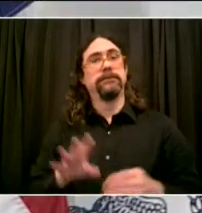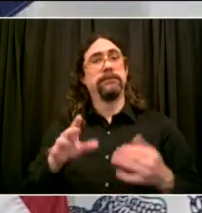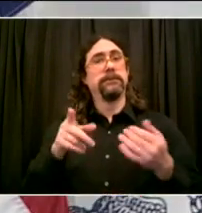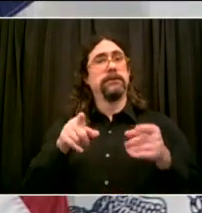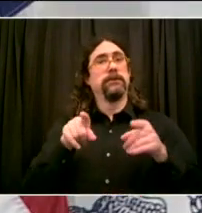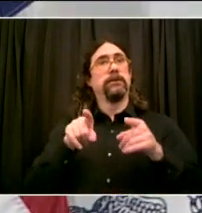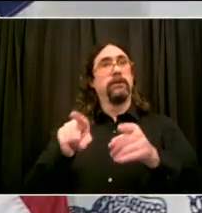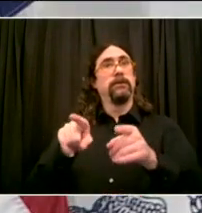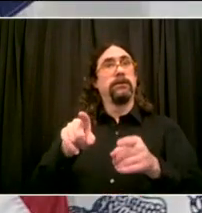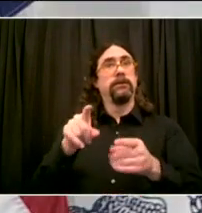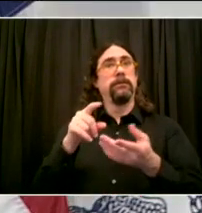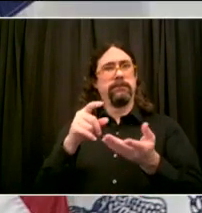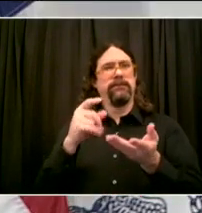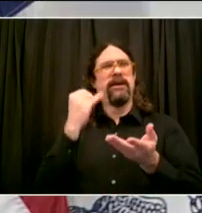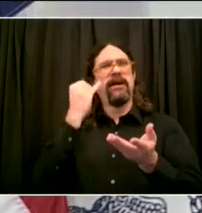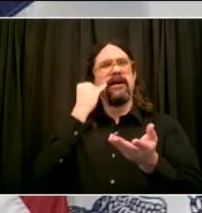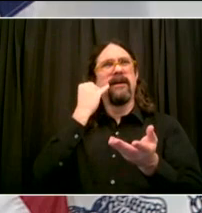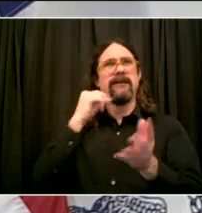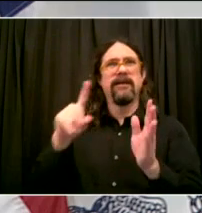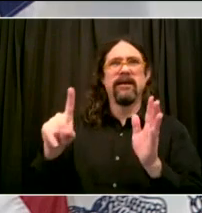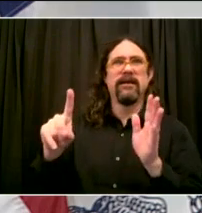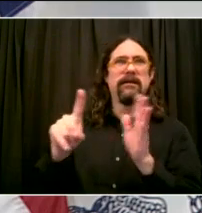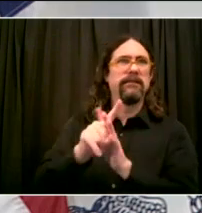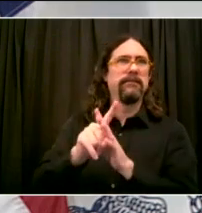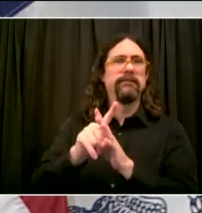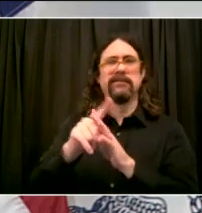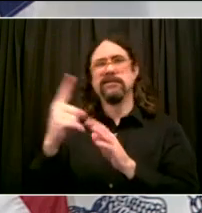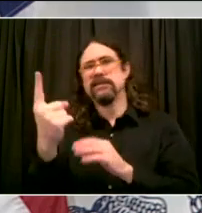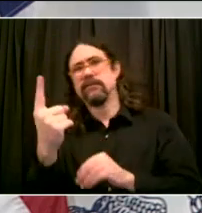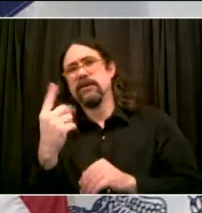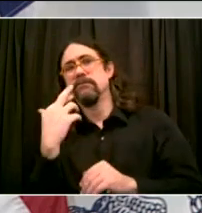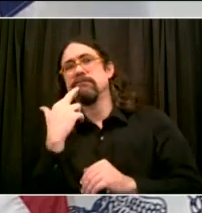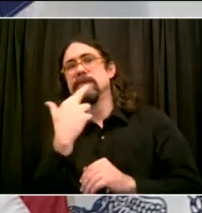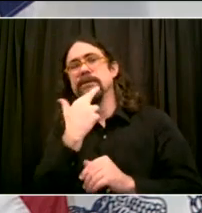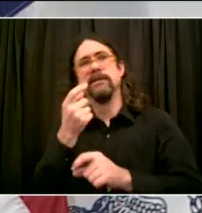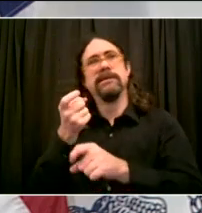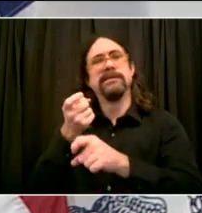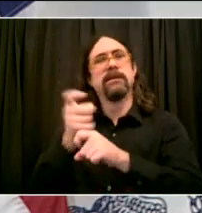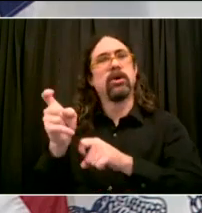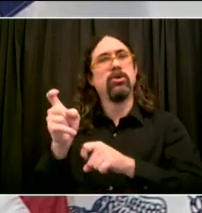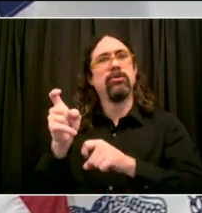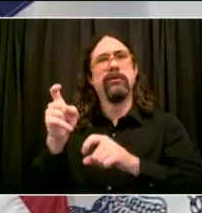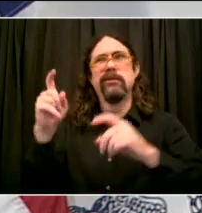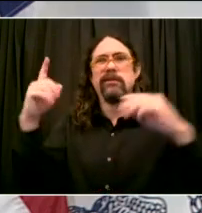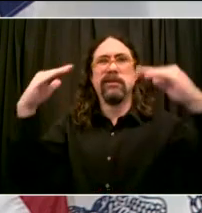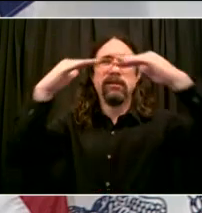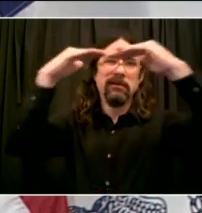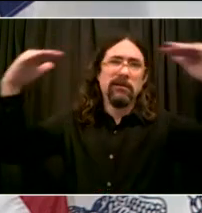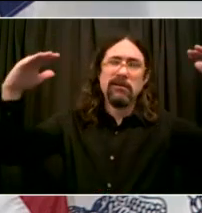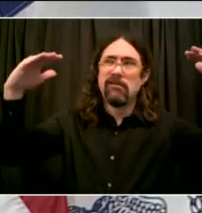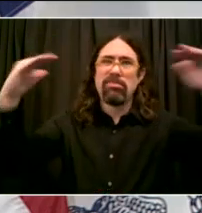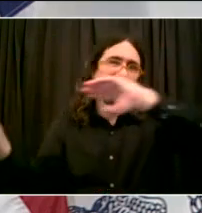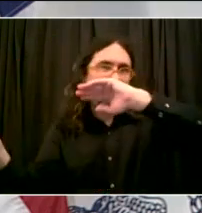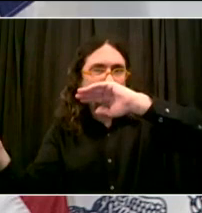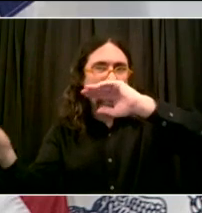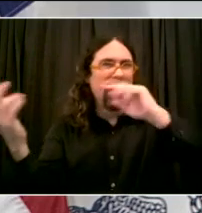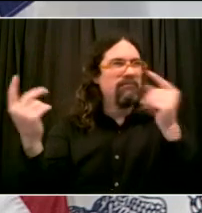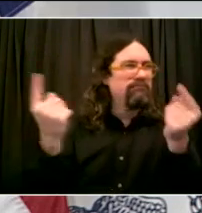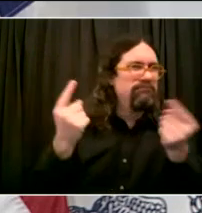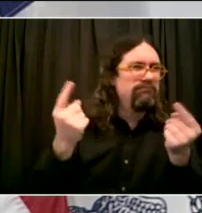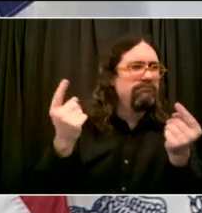have folks out checking on what's going on. And again, not just from one agency, from a number of agencies. And obviously,